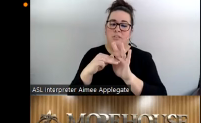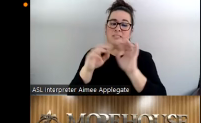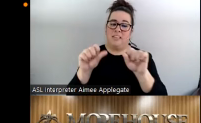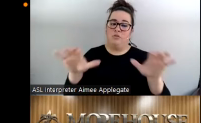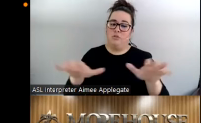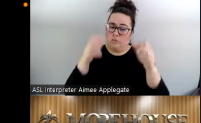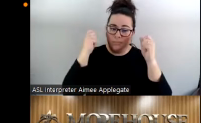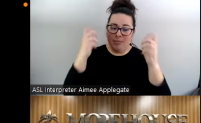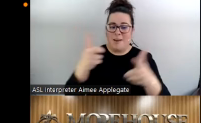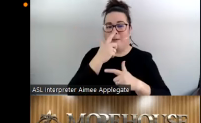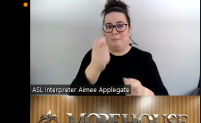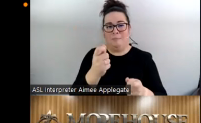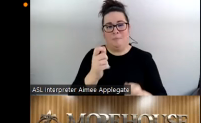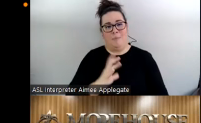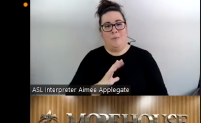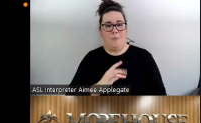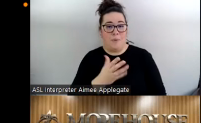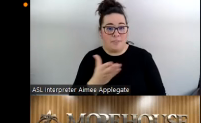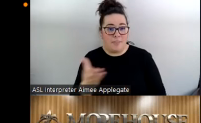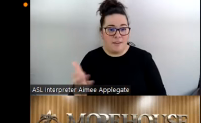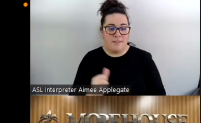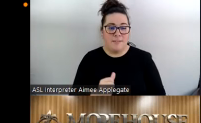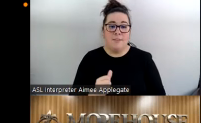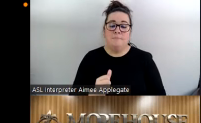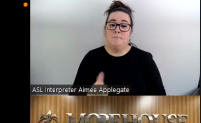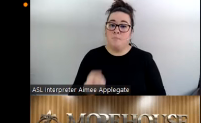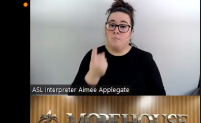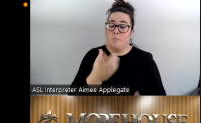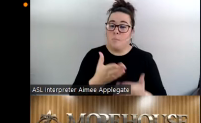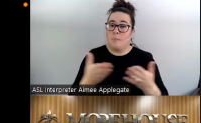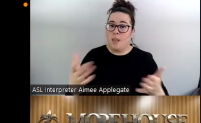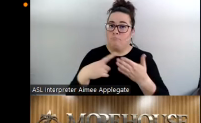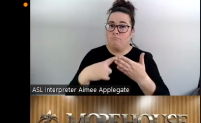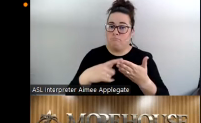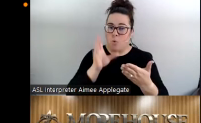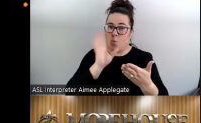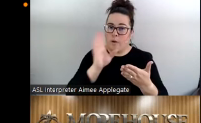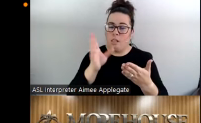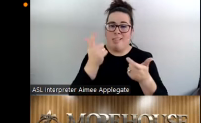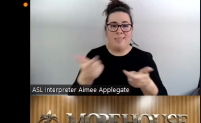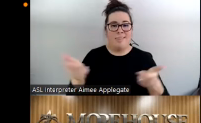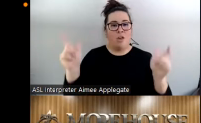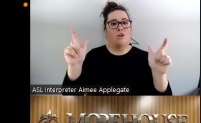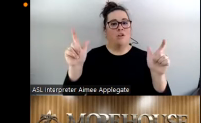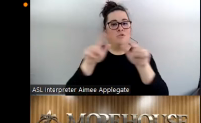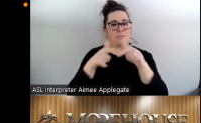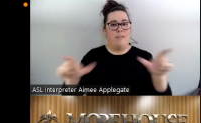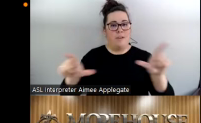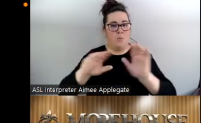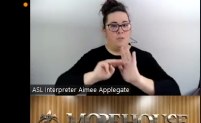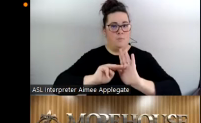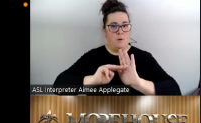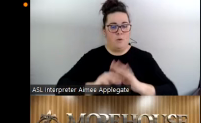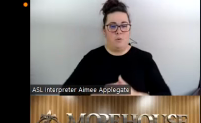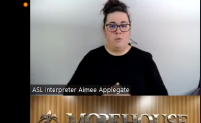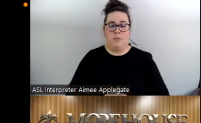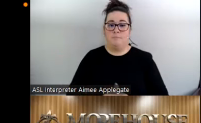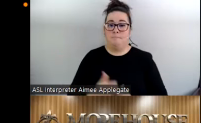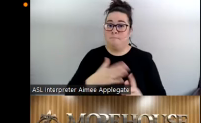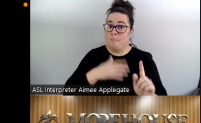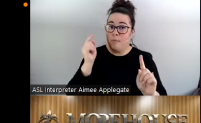we'll talk about within the context of culturally tailored health messaging is this idea of large language models. And again, my goal in this